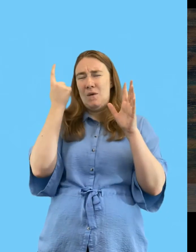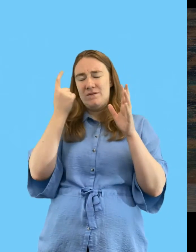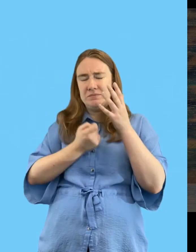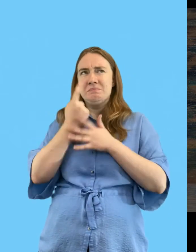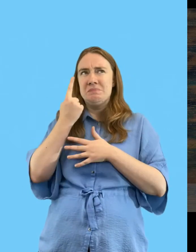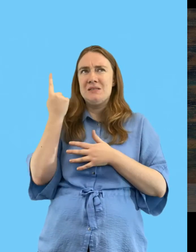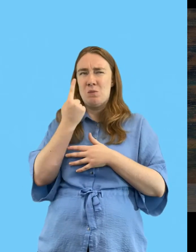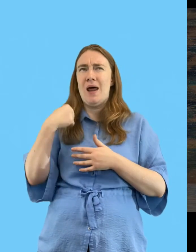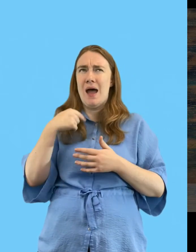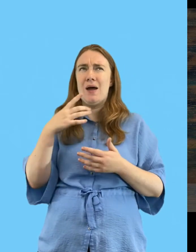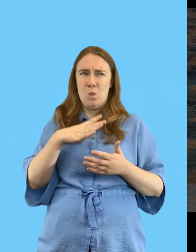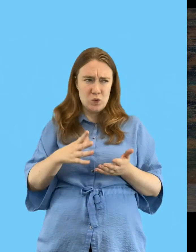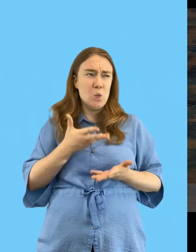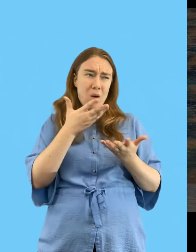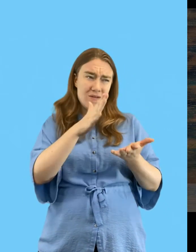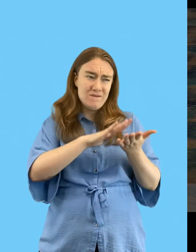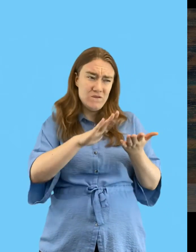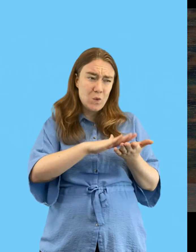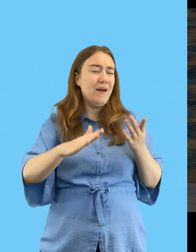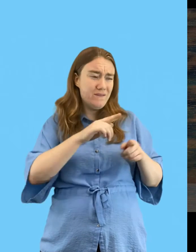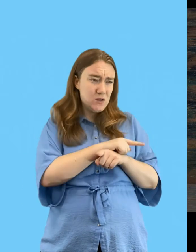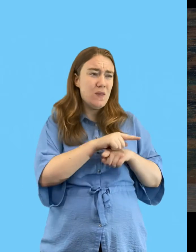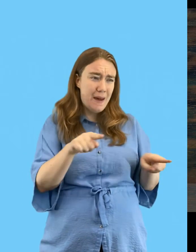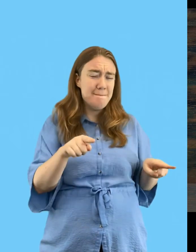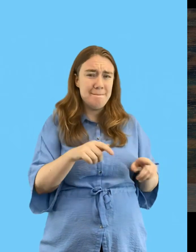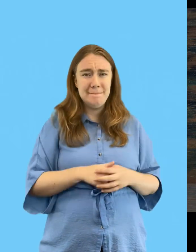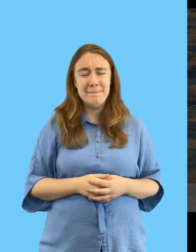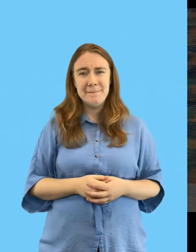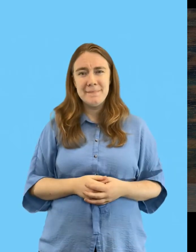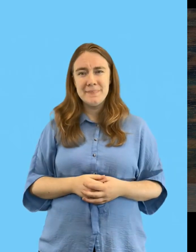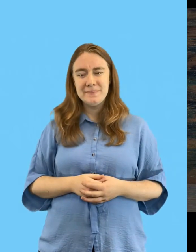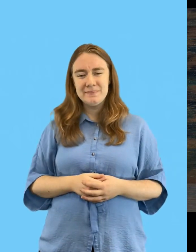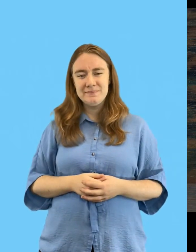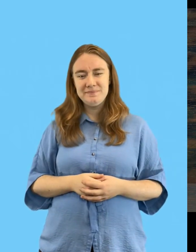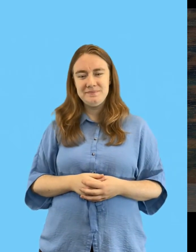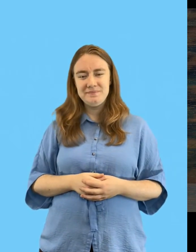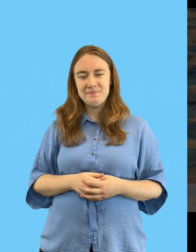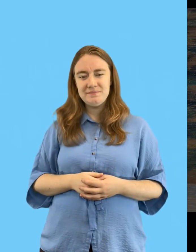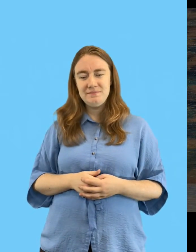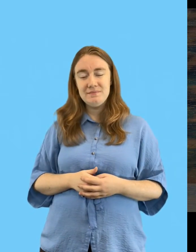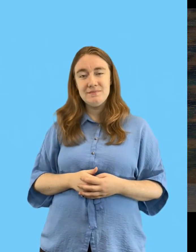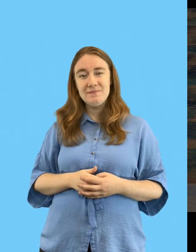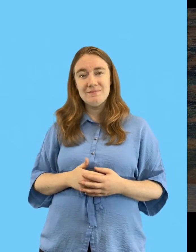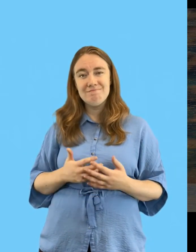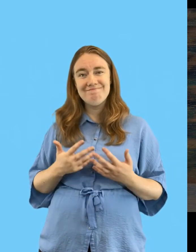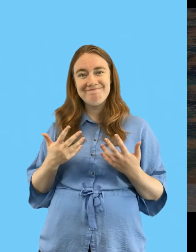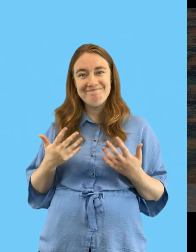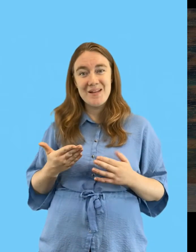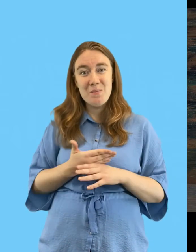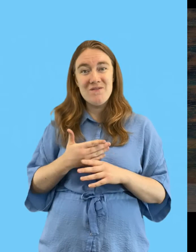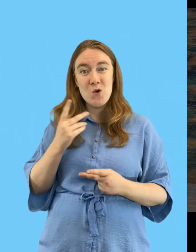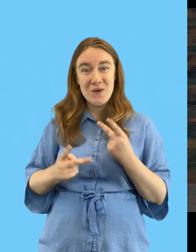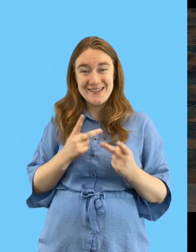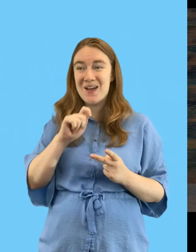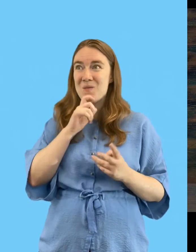that you should reach out and offer forgiveness to that person. Before we sing our last song, there'll be some prayer points